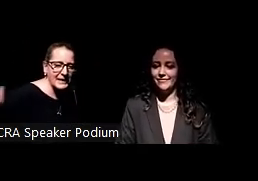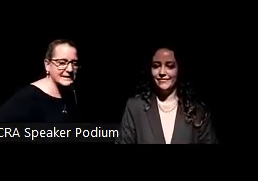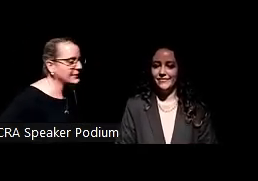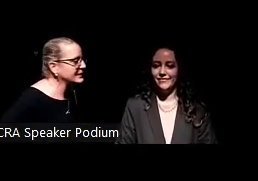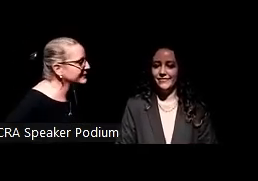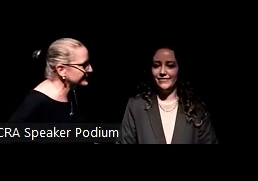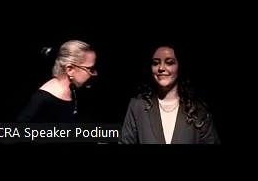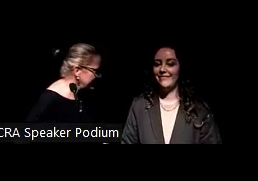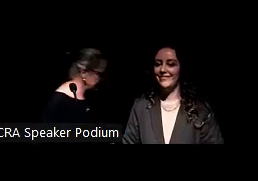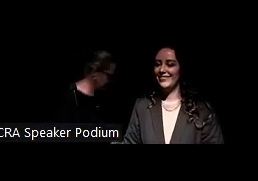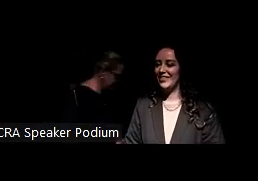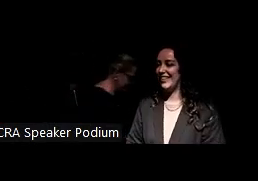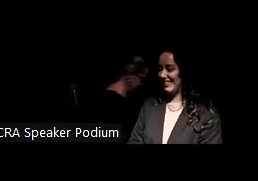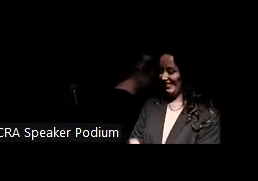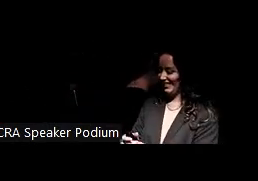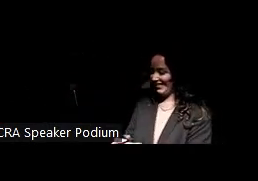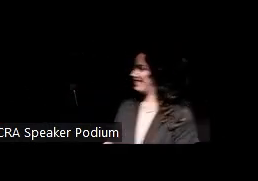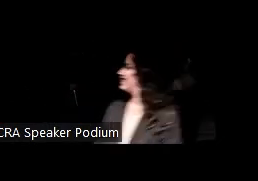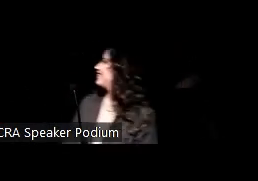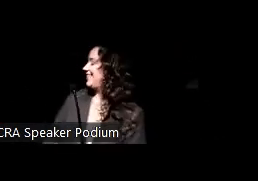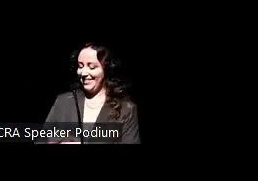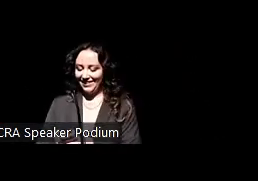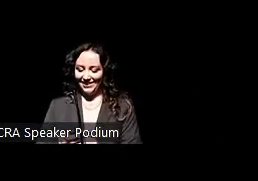iPad that's counting down from 10 minutes.